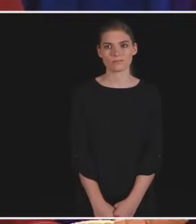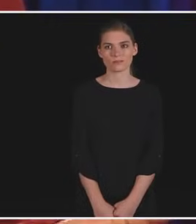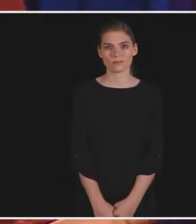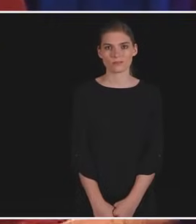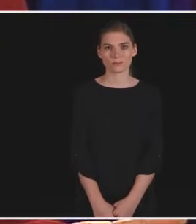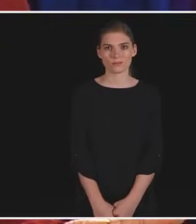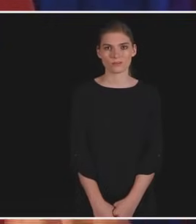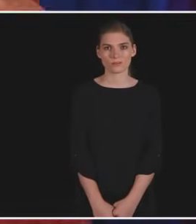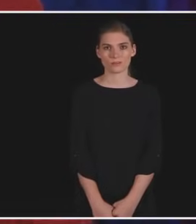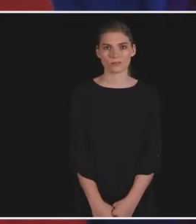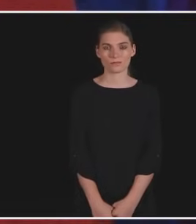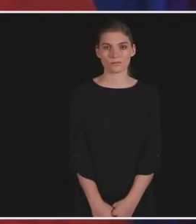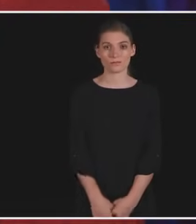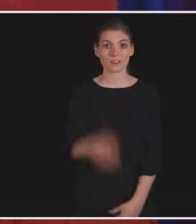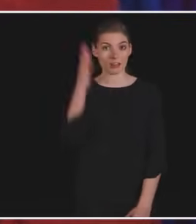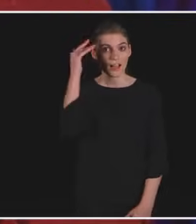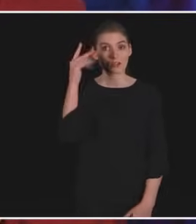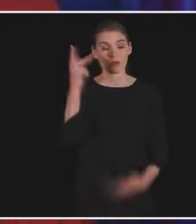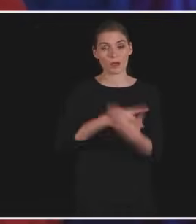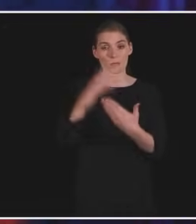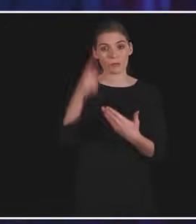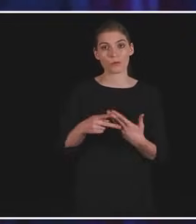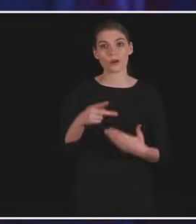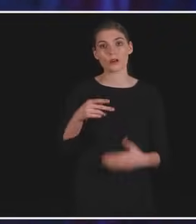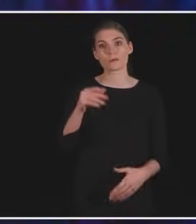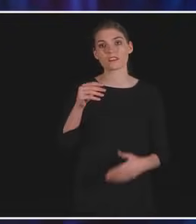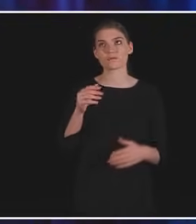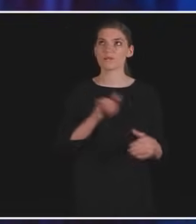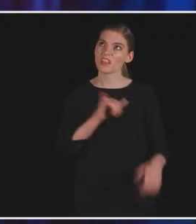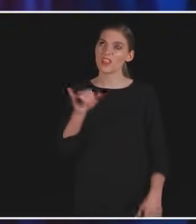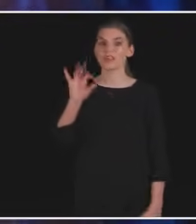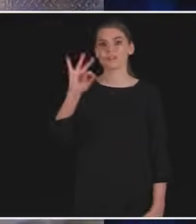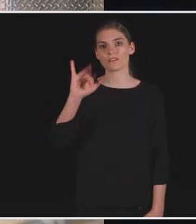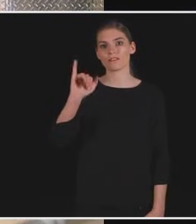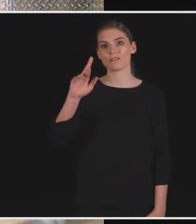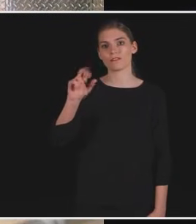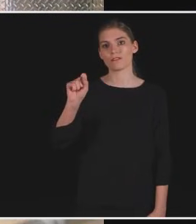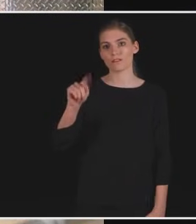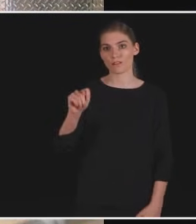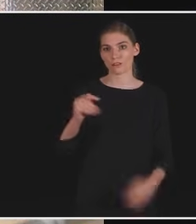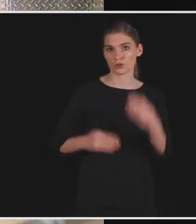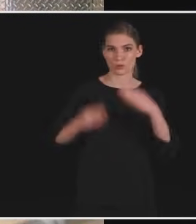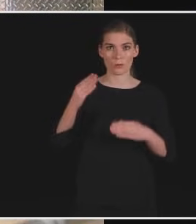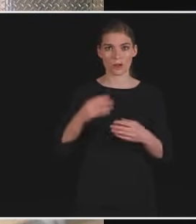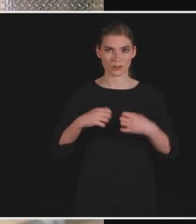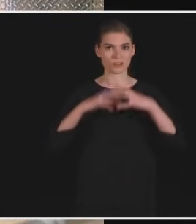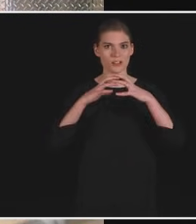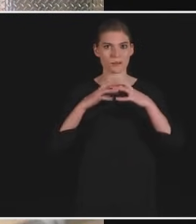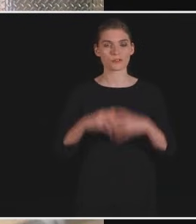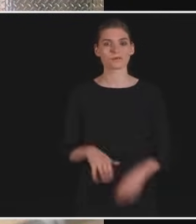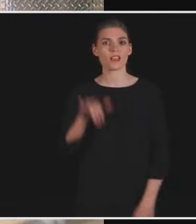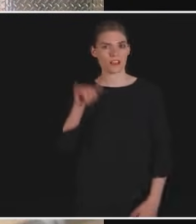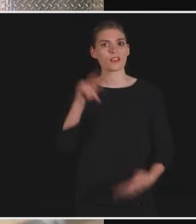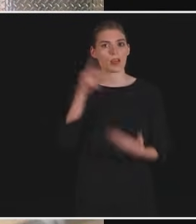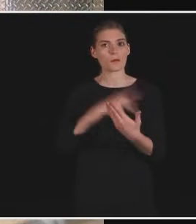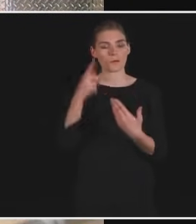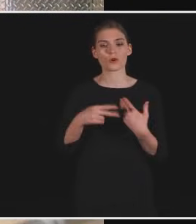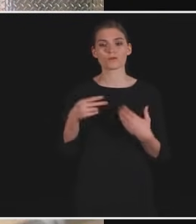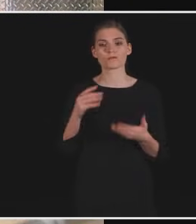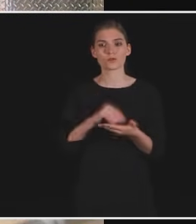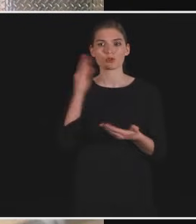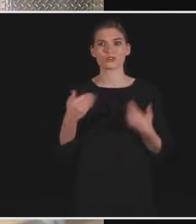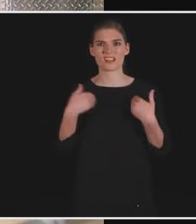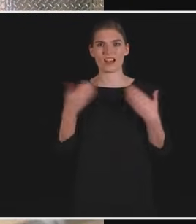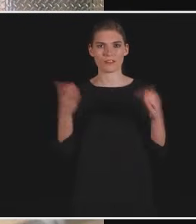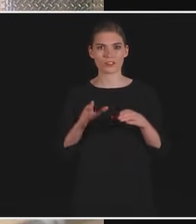students. That's why programs like FIRST exist. Through FIRST Robotics, students get the chance to apply